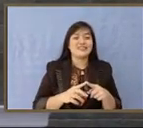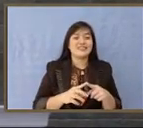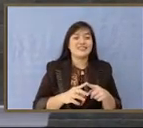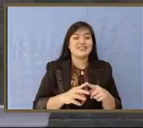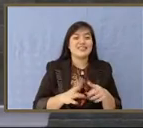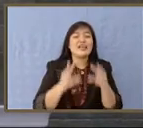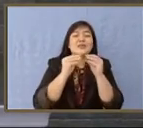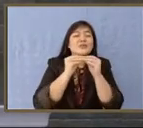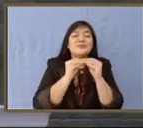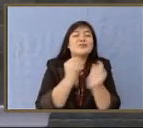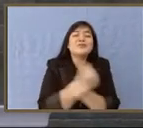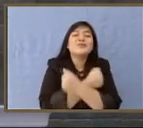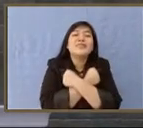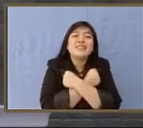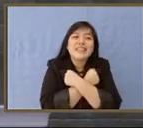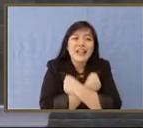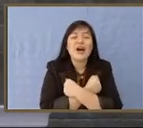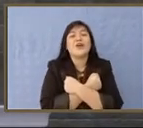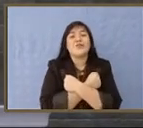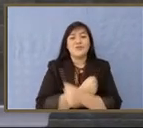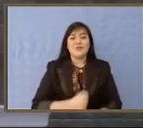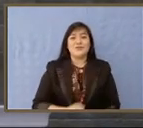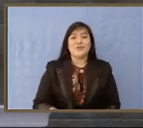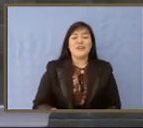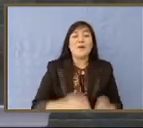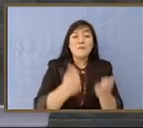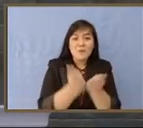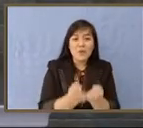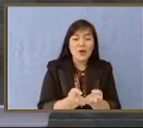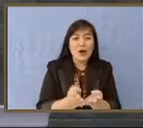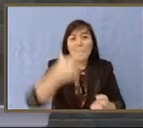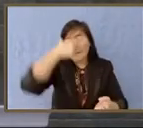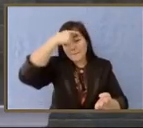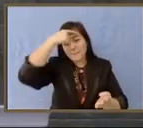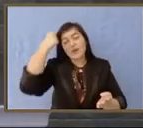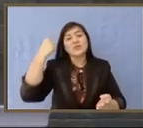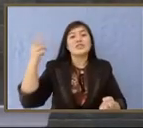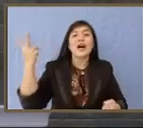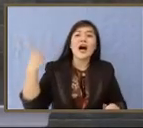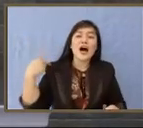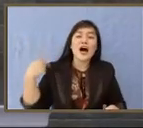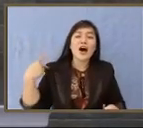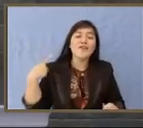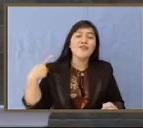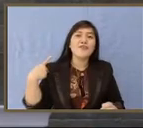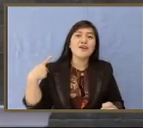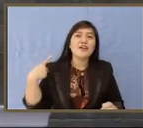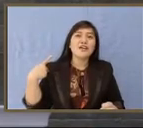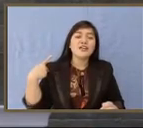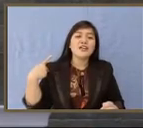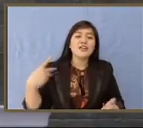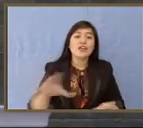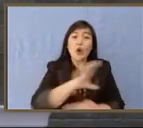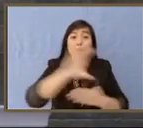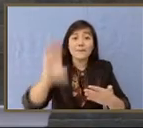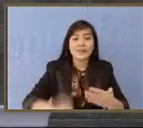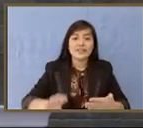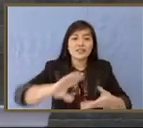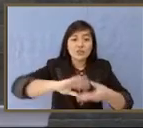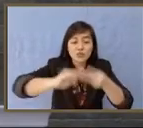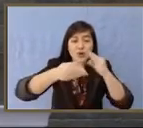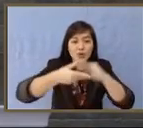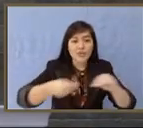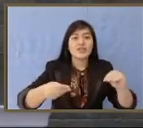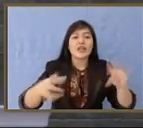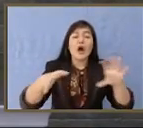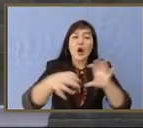complete story sa buhay po ni Ruth. And also, but even though it is a lovely, one of considered to be one of the